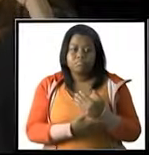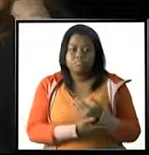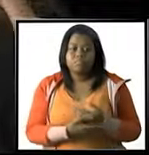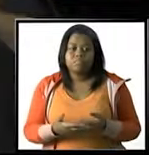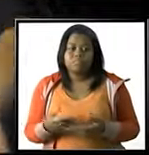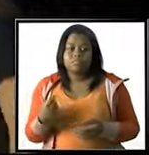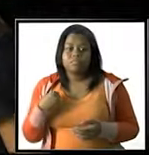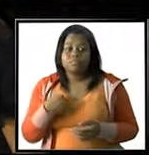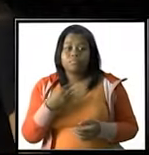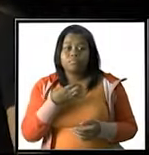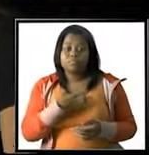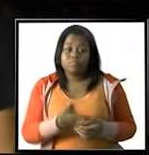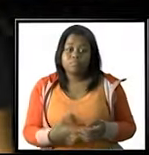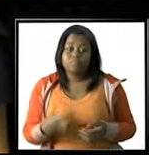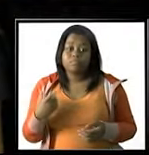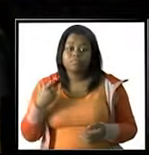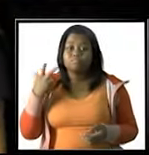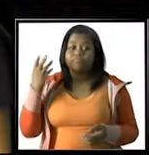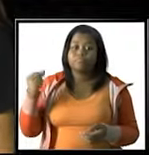Okay. All right,